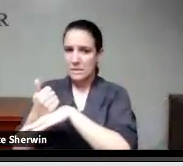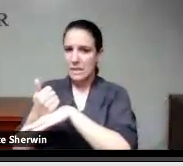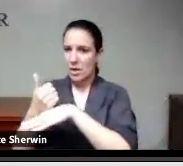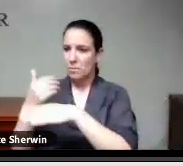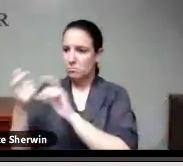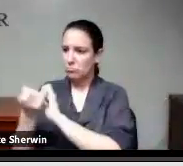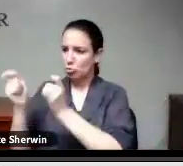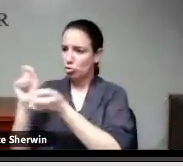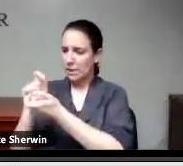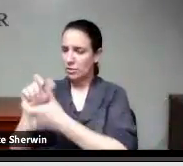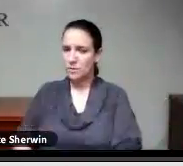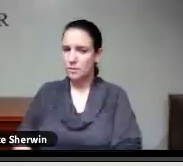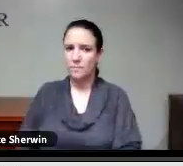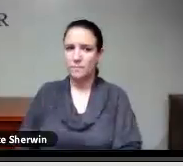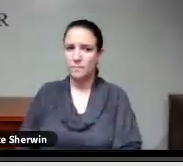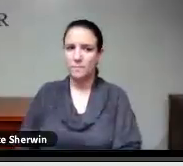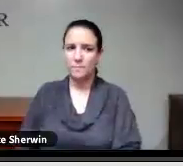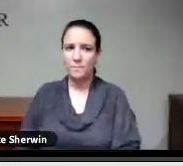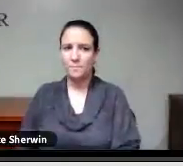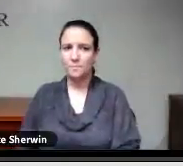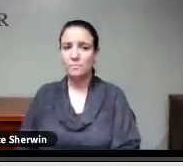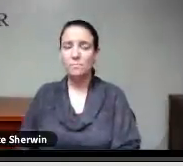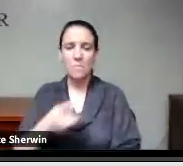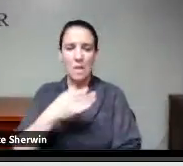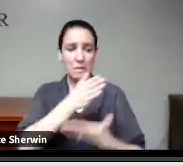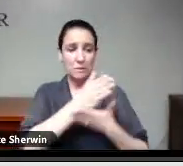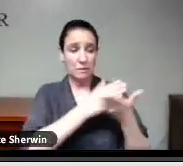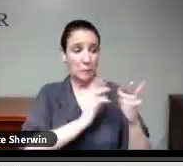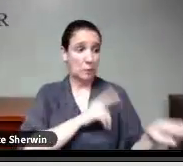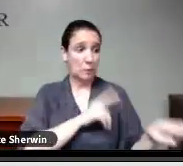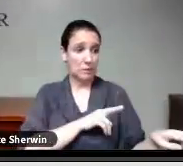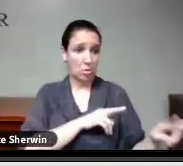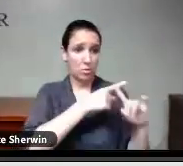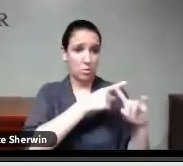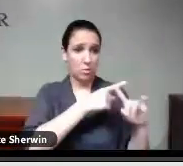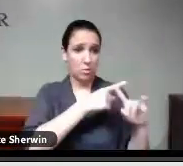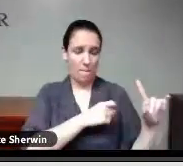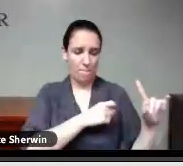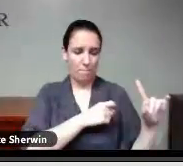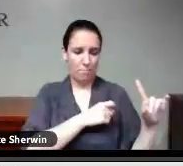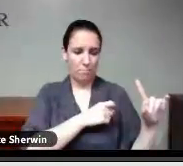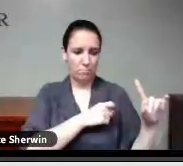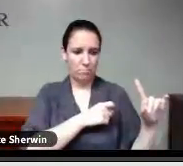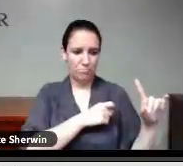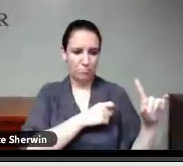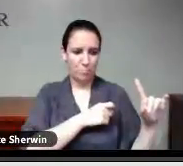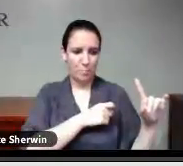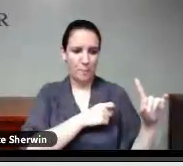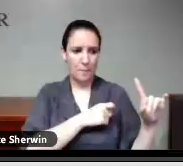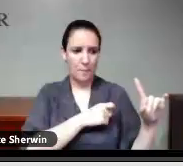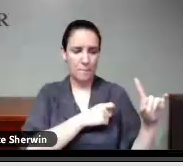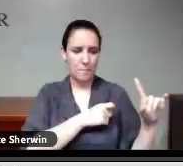changes. So these are some of the results that are taken from a presentation that